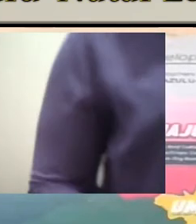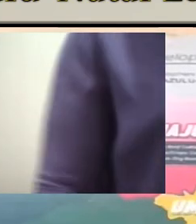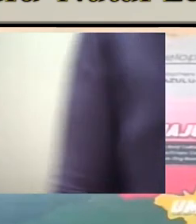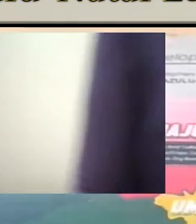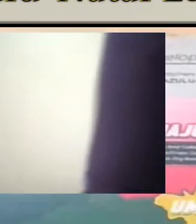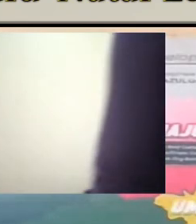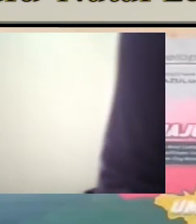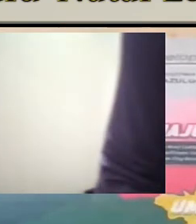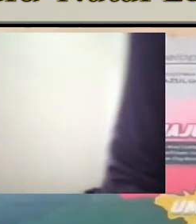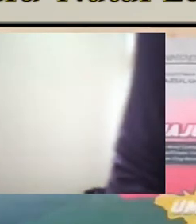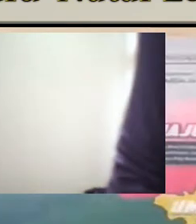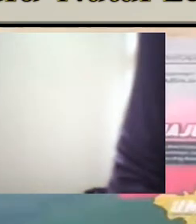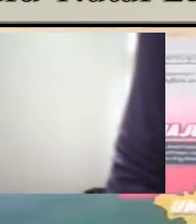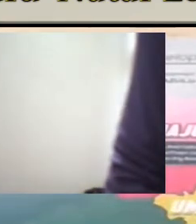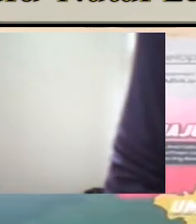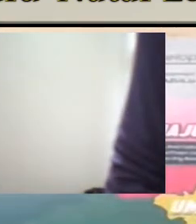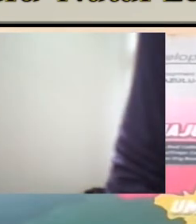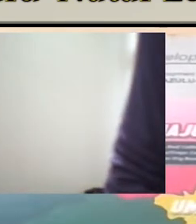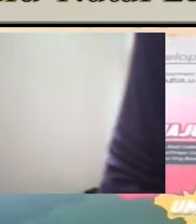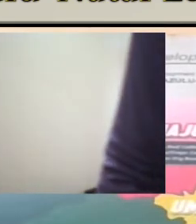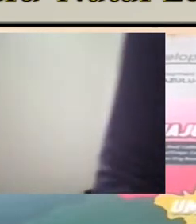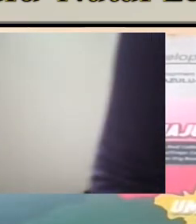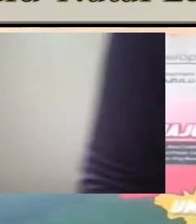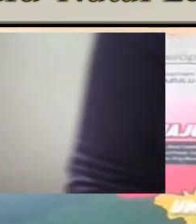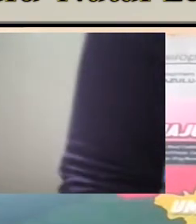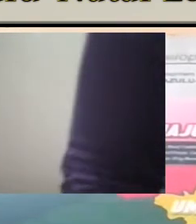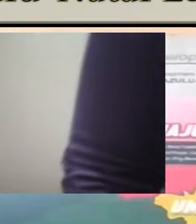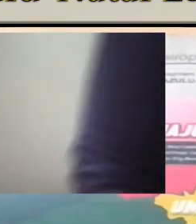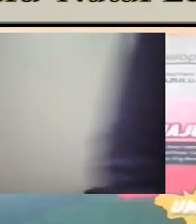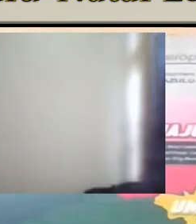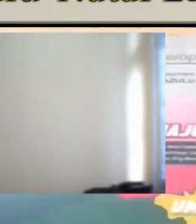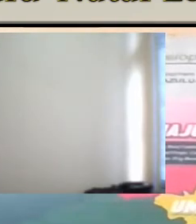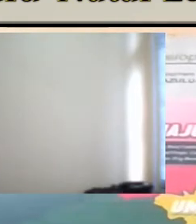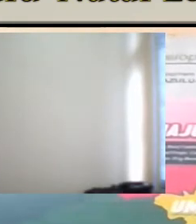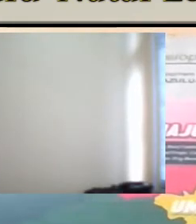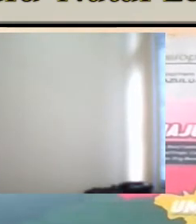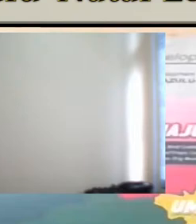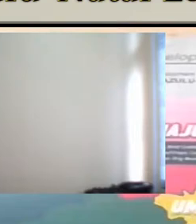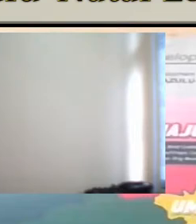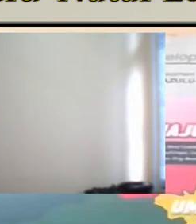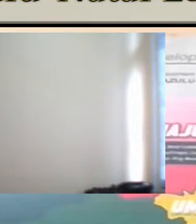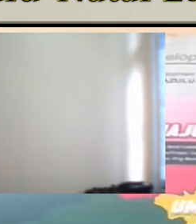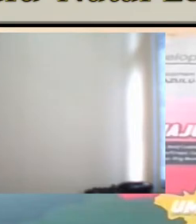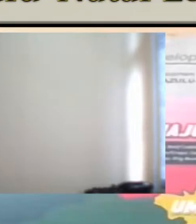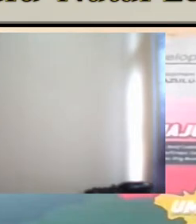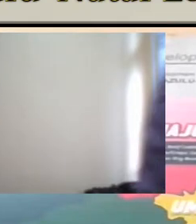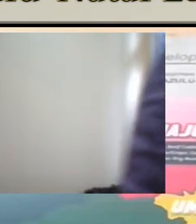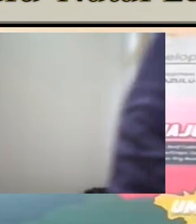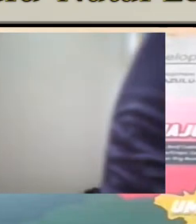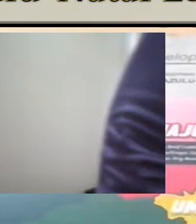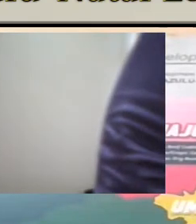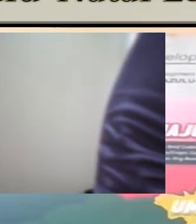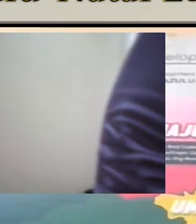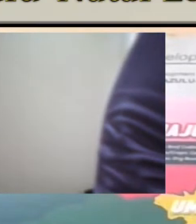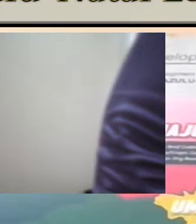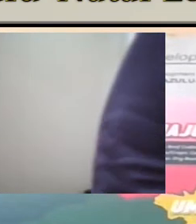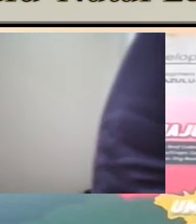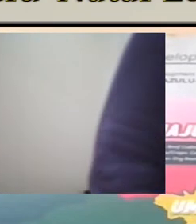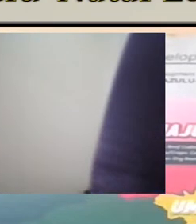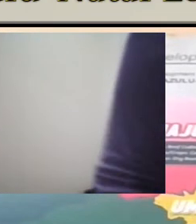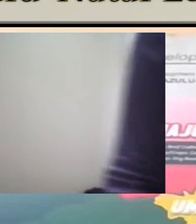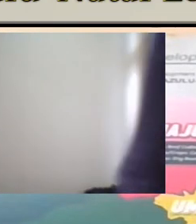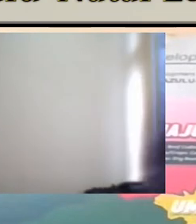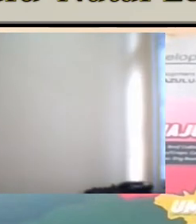changer and a business that can be used to revive our rural economies. All the things that we